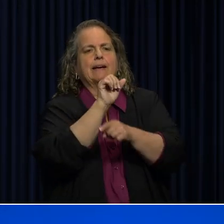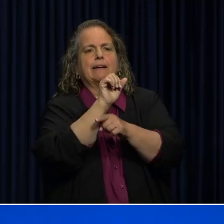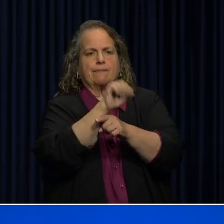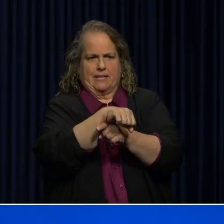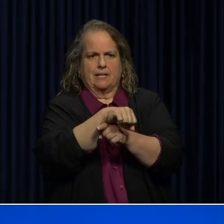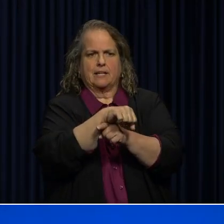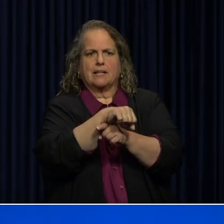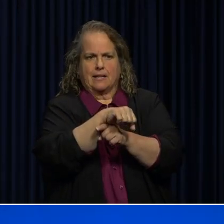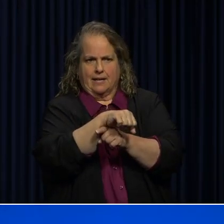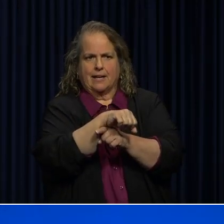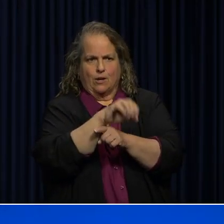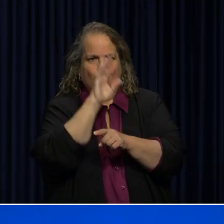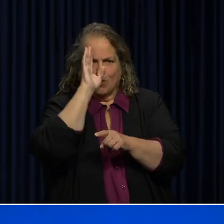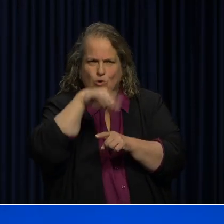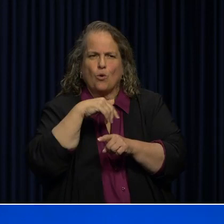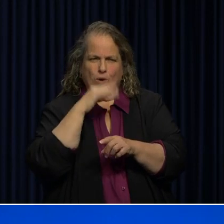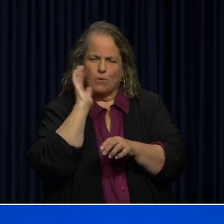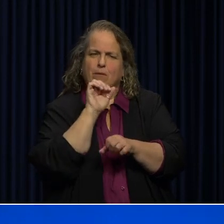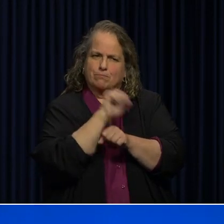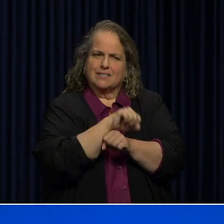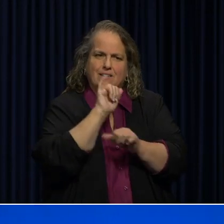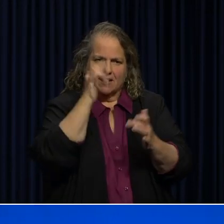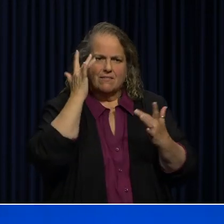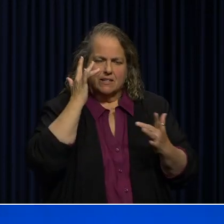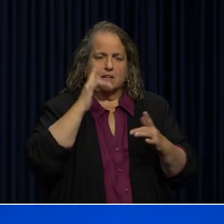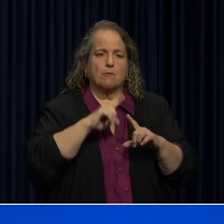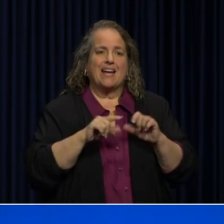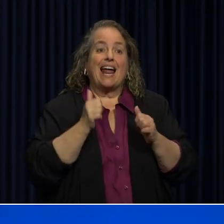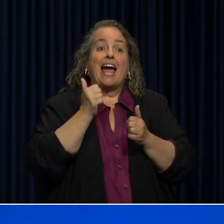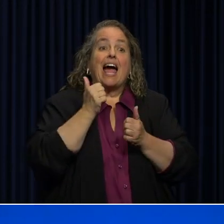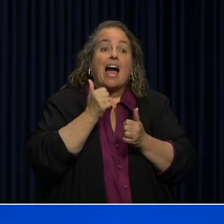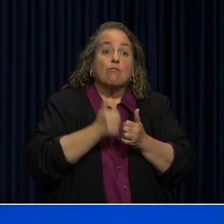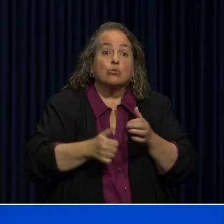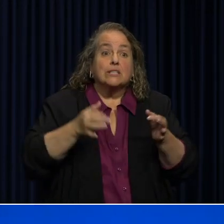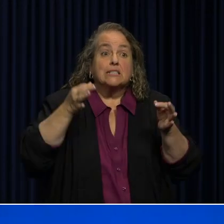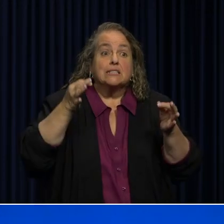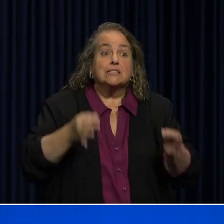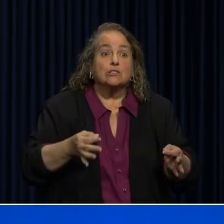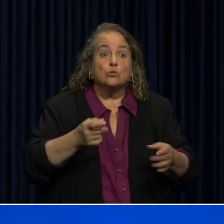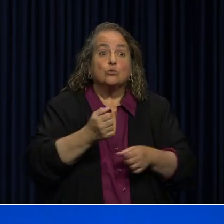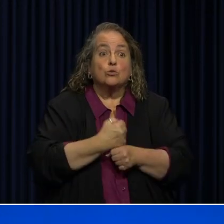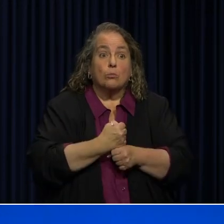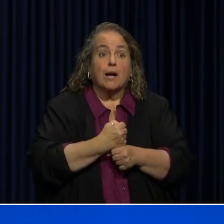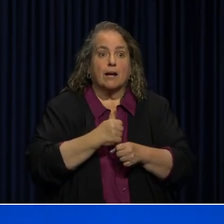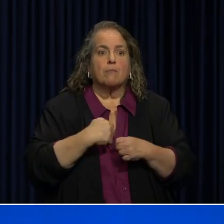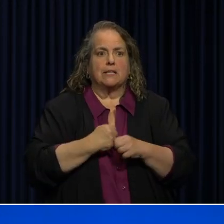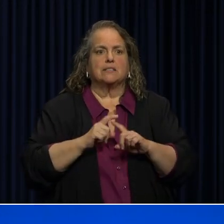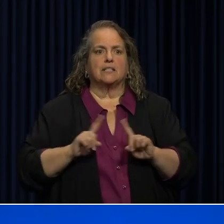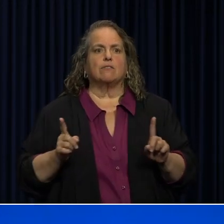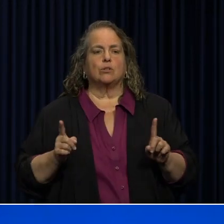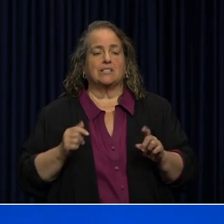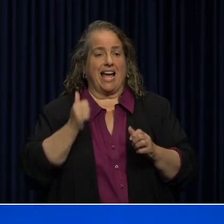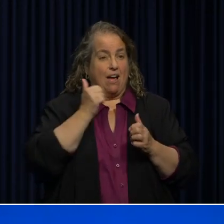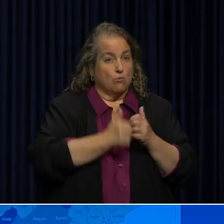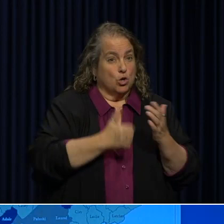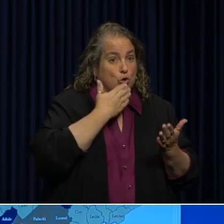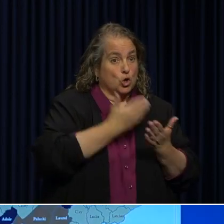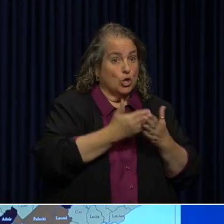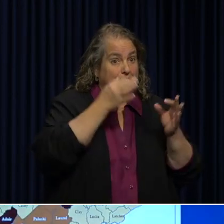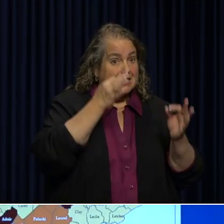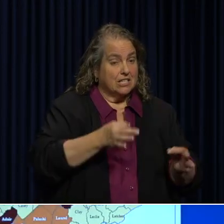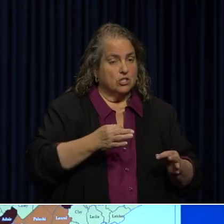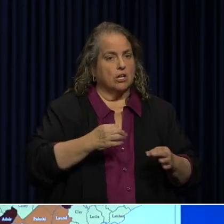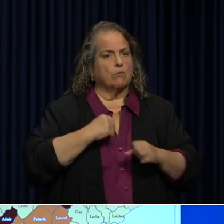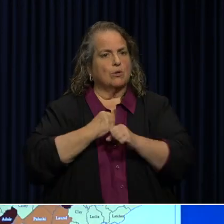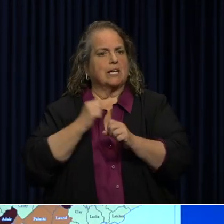that every decision that we make matters. Every good decision we make protects people. Every bad